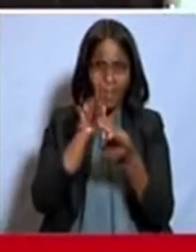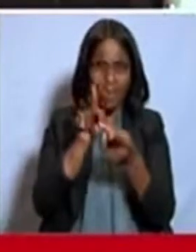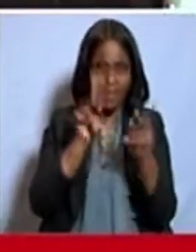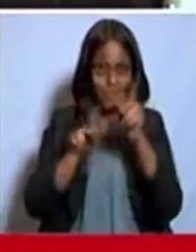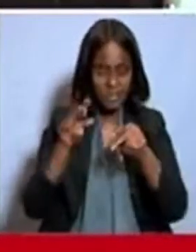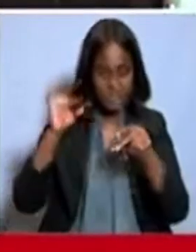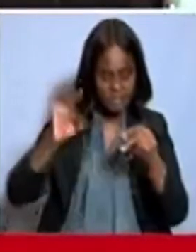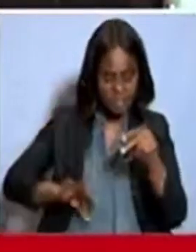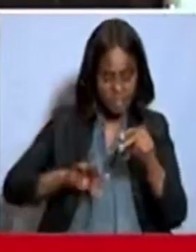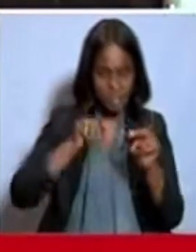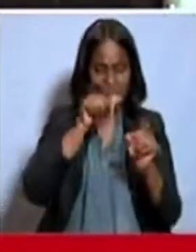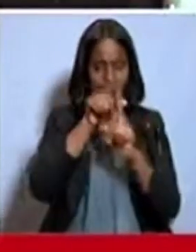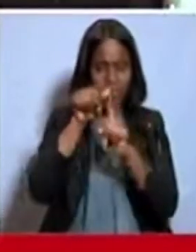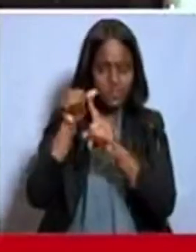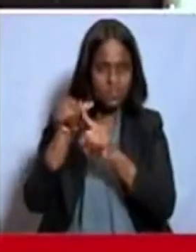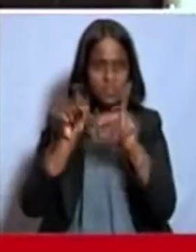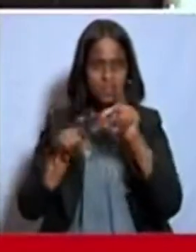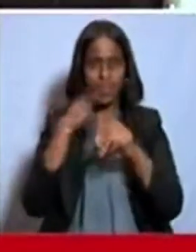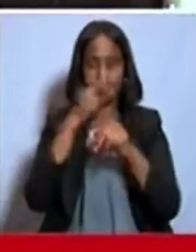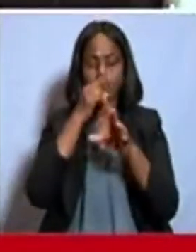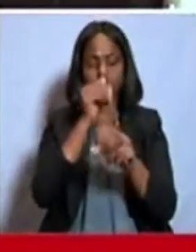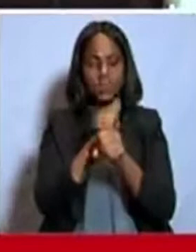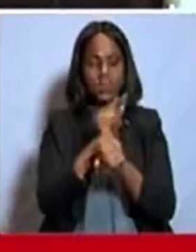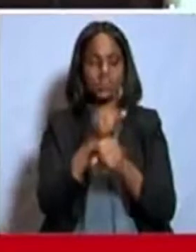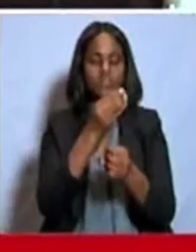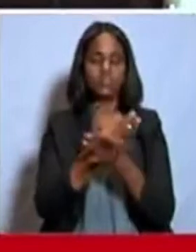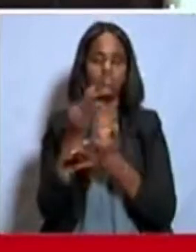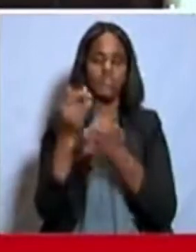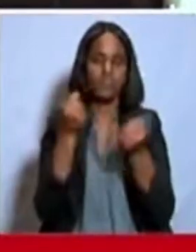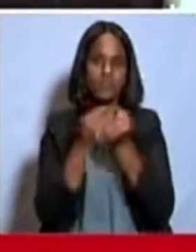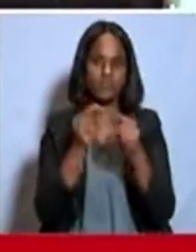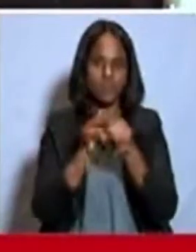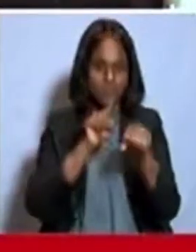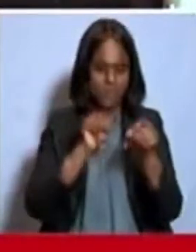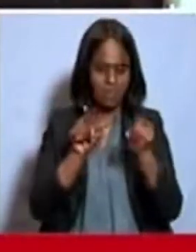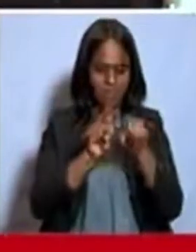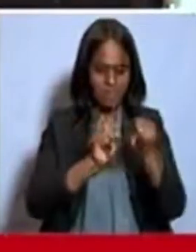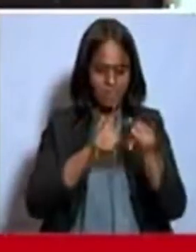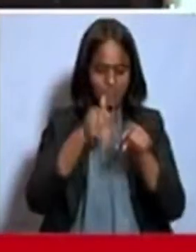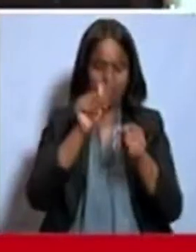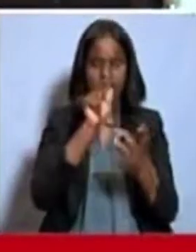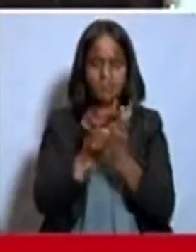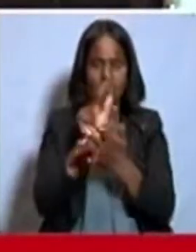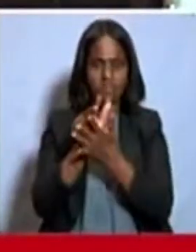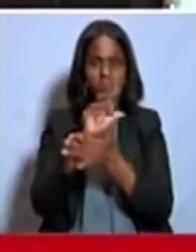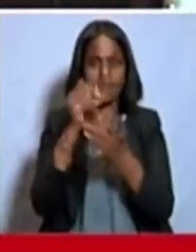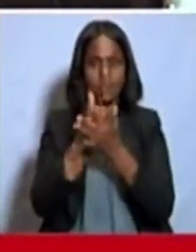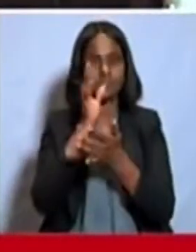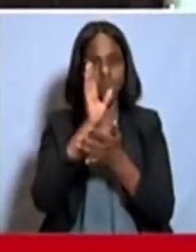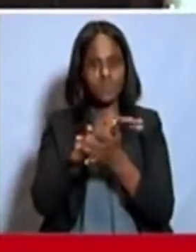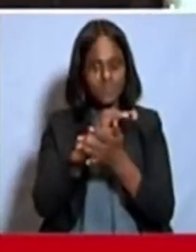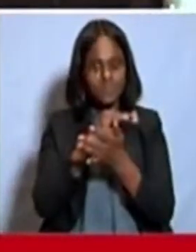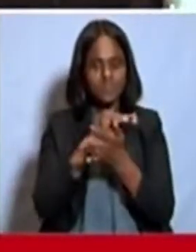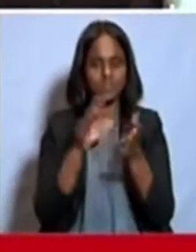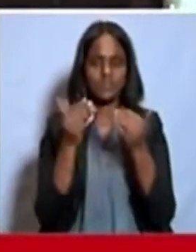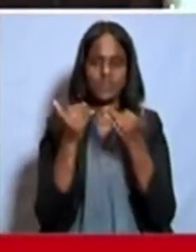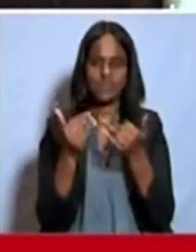the targeted beneficiaries that received these inputs, and they signed affidavits.